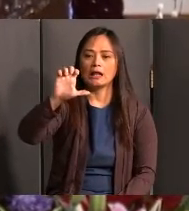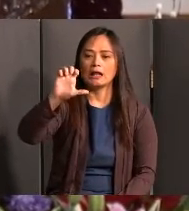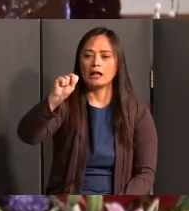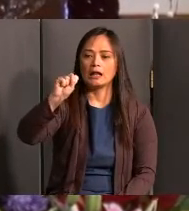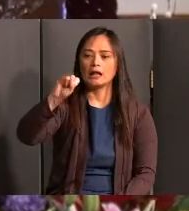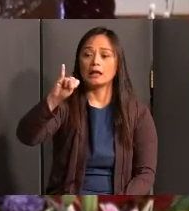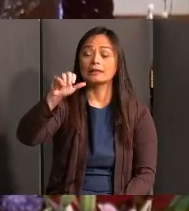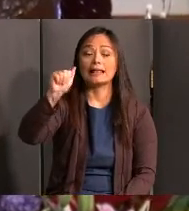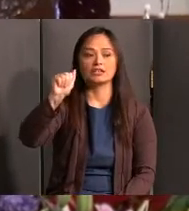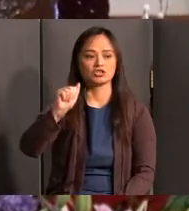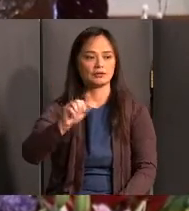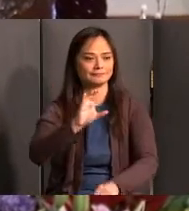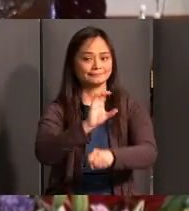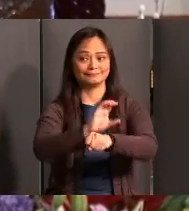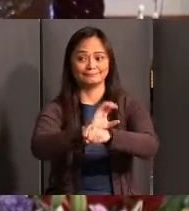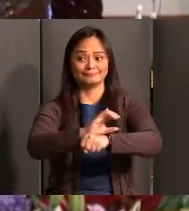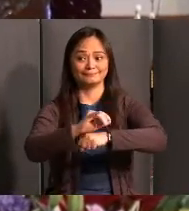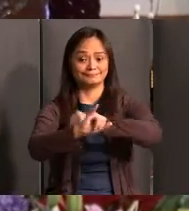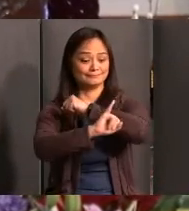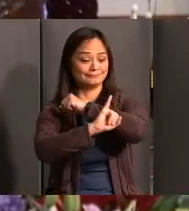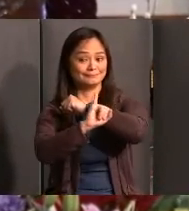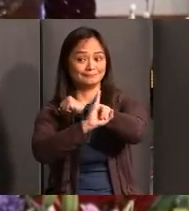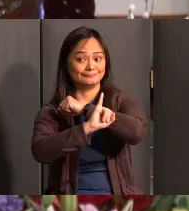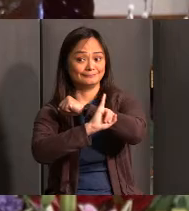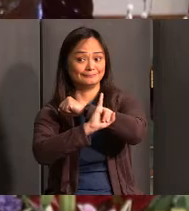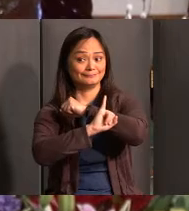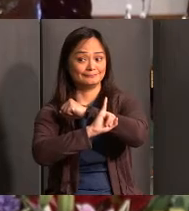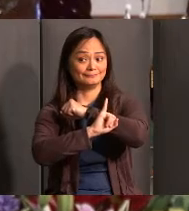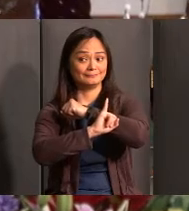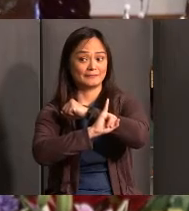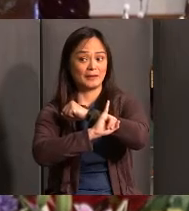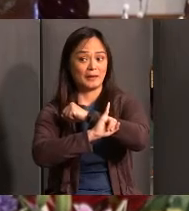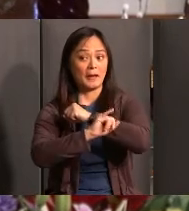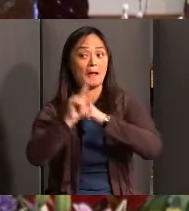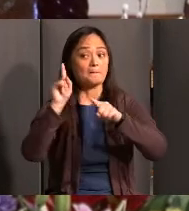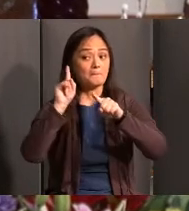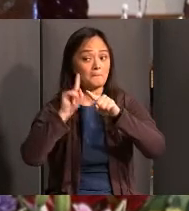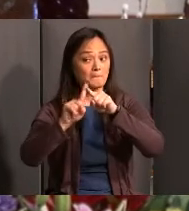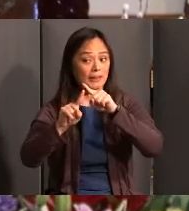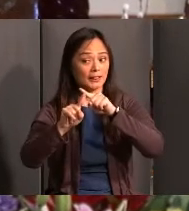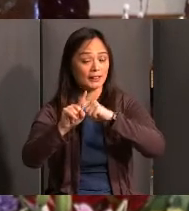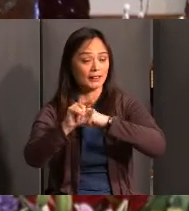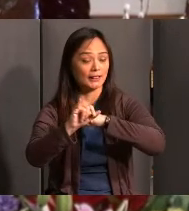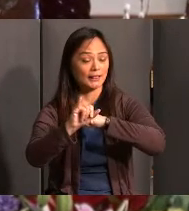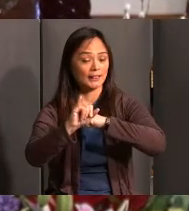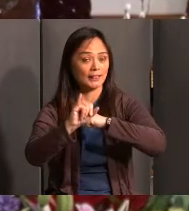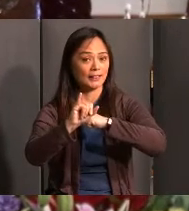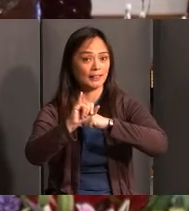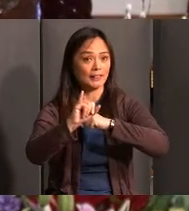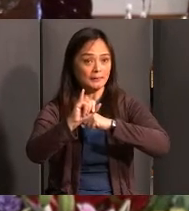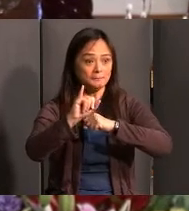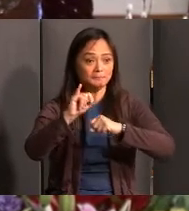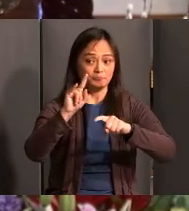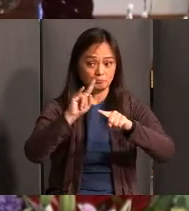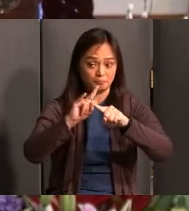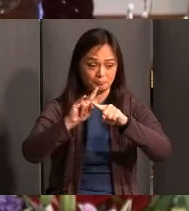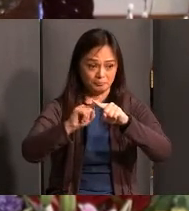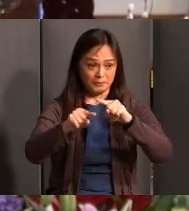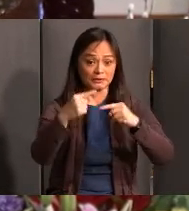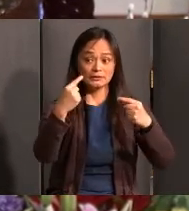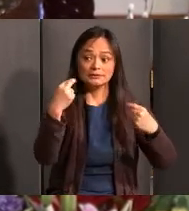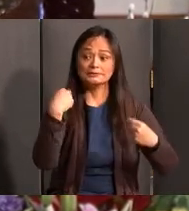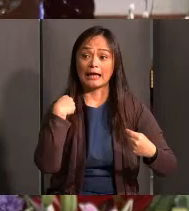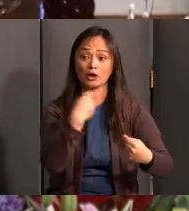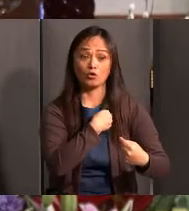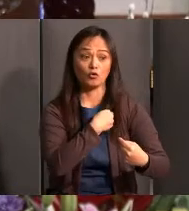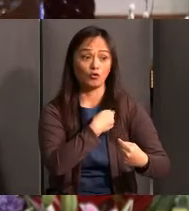Para sa atin sa Lighthouse, ugaliin natin, na kapag babasahin natin, hindi iglesia, kundi ecclesia. Do